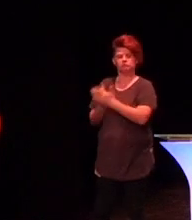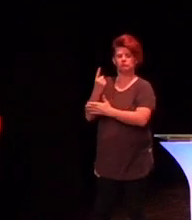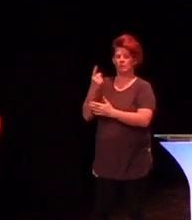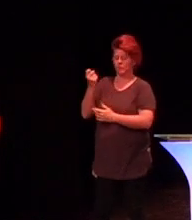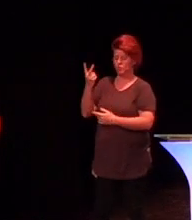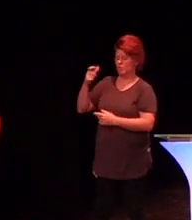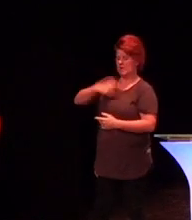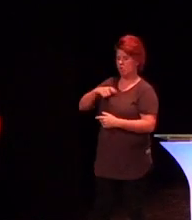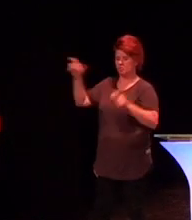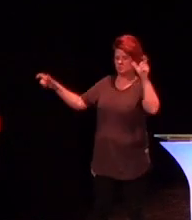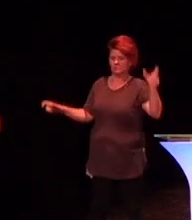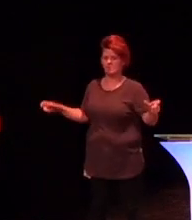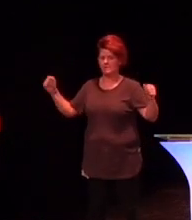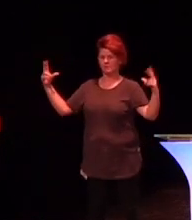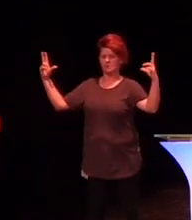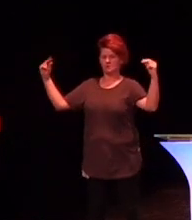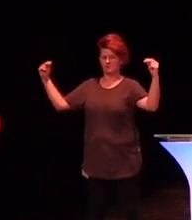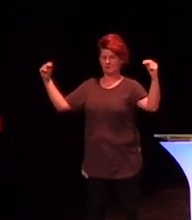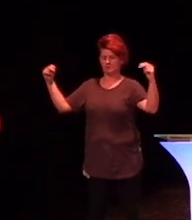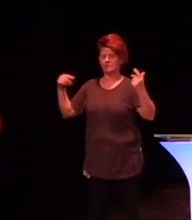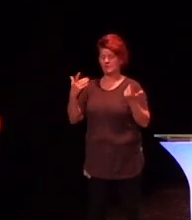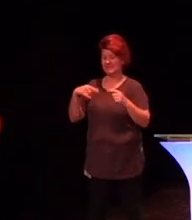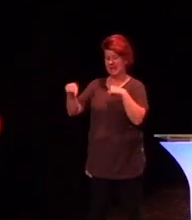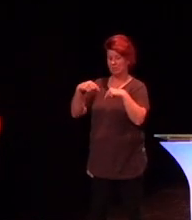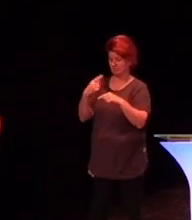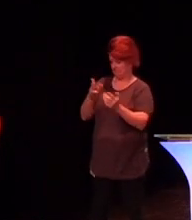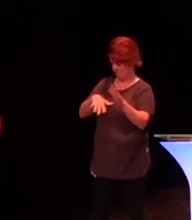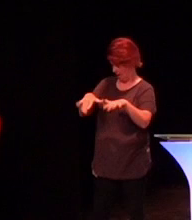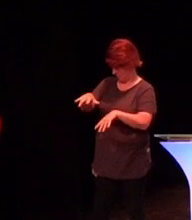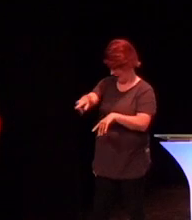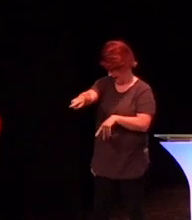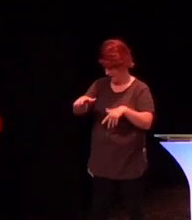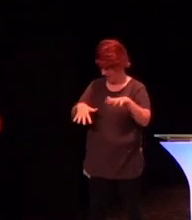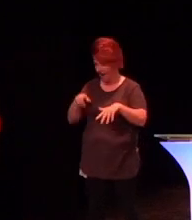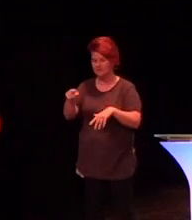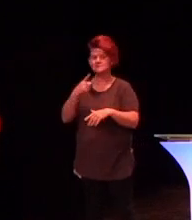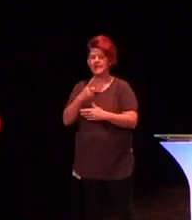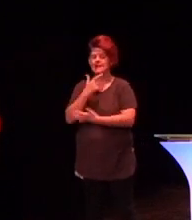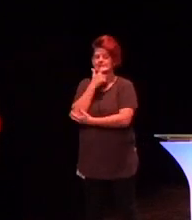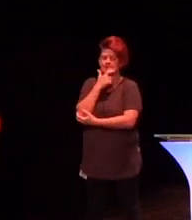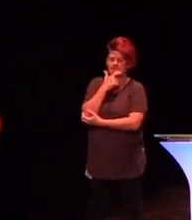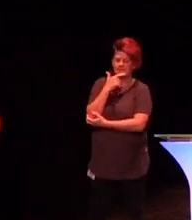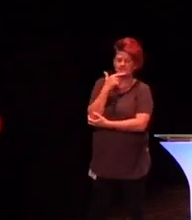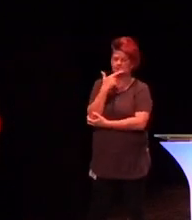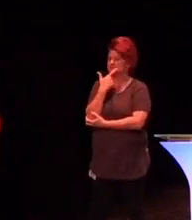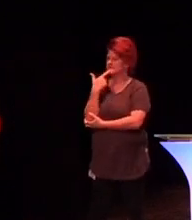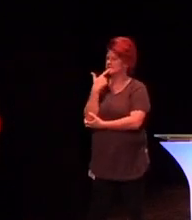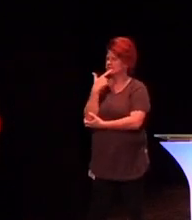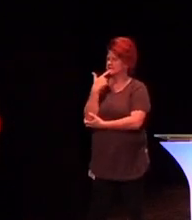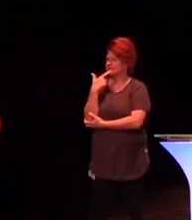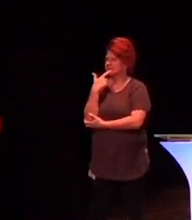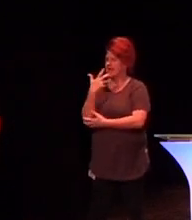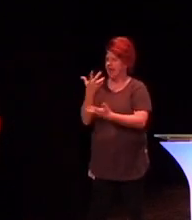And when we're discussing the play, there's two characters that have some spoken dialogue, and the director, which is Mark, is here